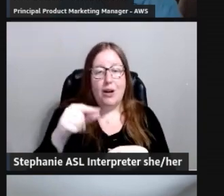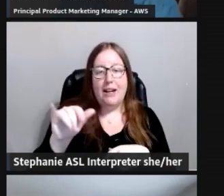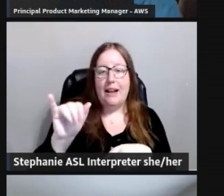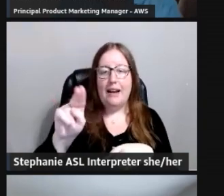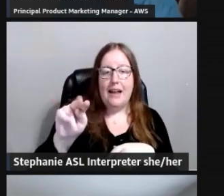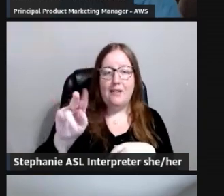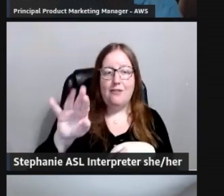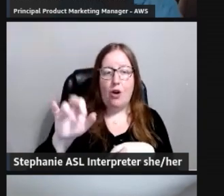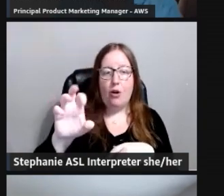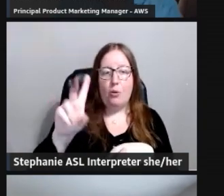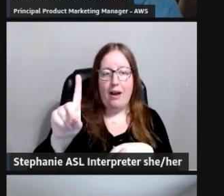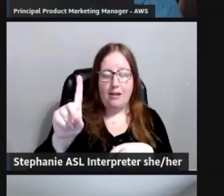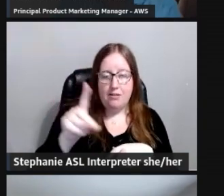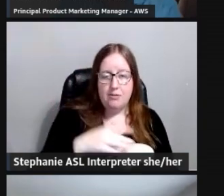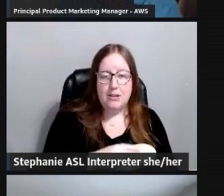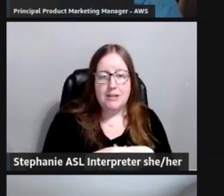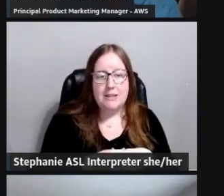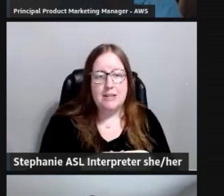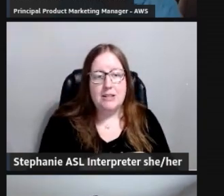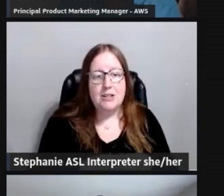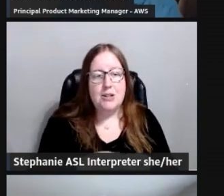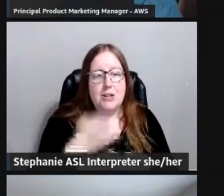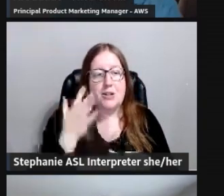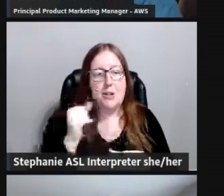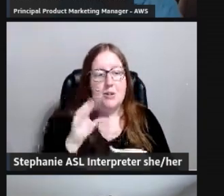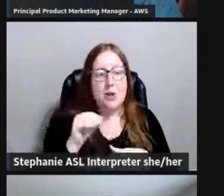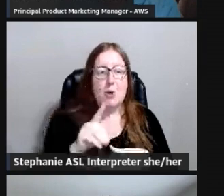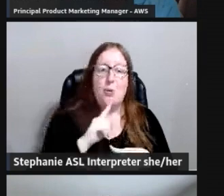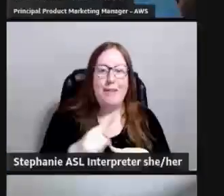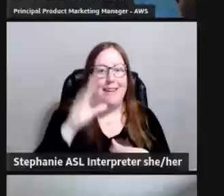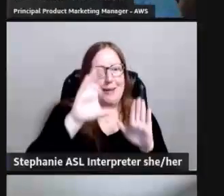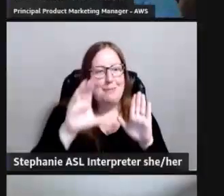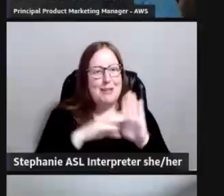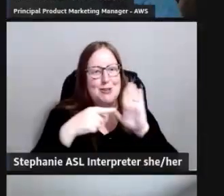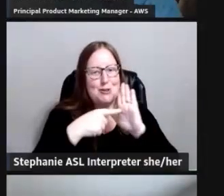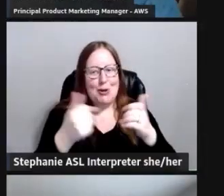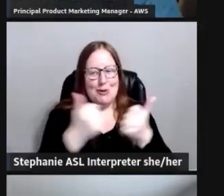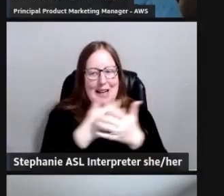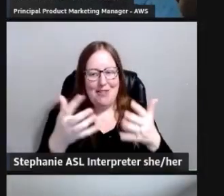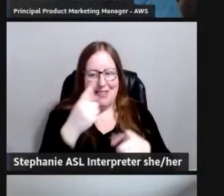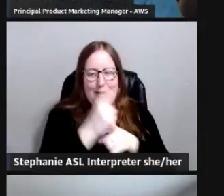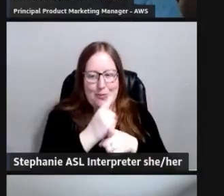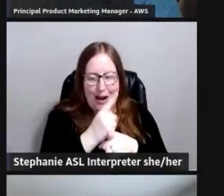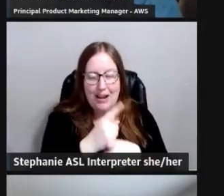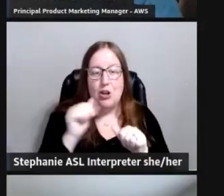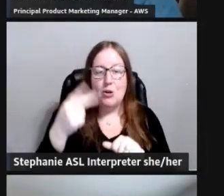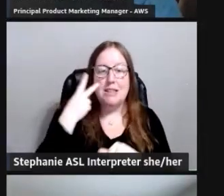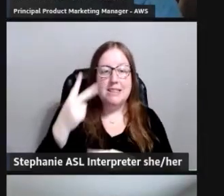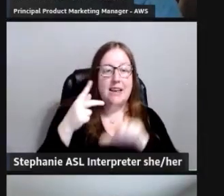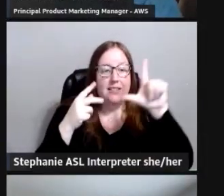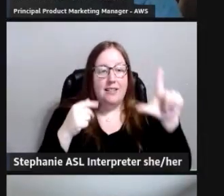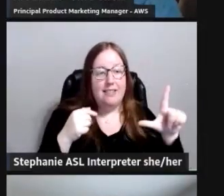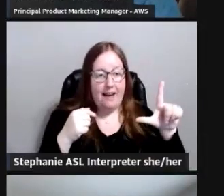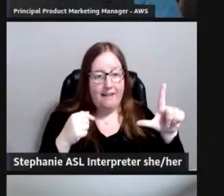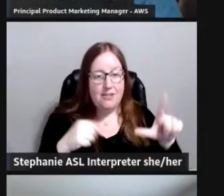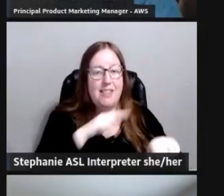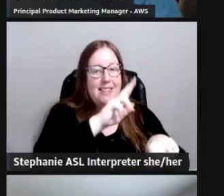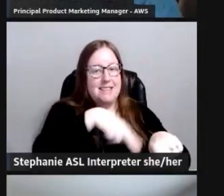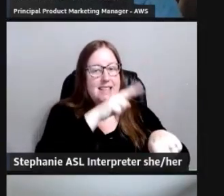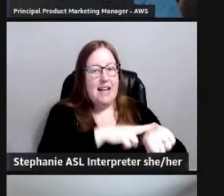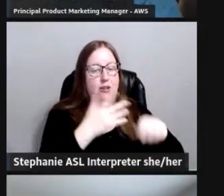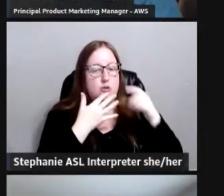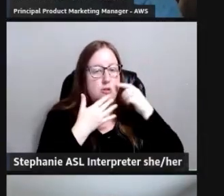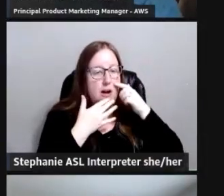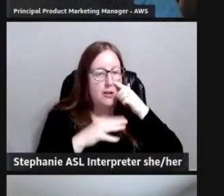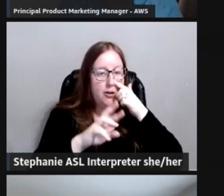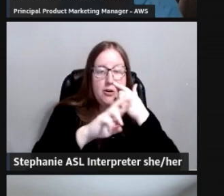is, image speaks 1,000 words, right? So you can see on your left, it's just a natural color, but then on your